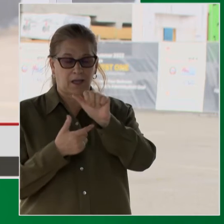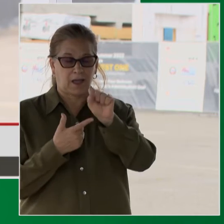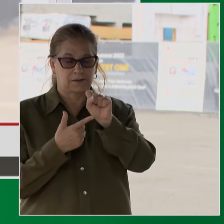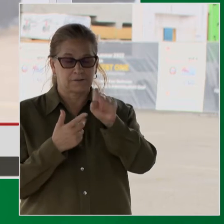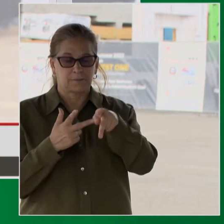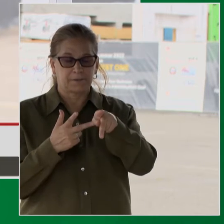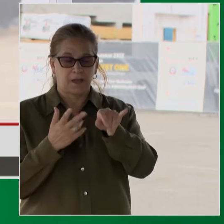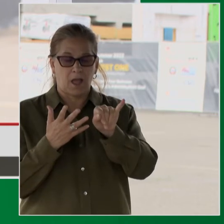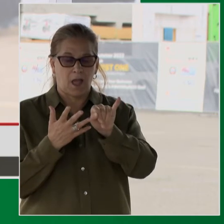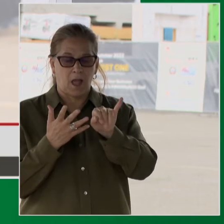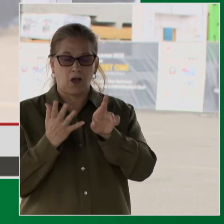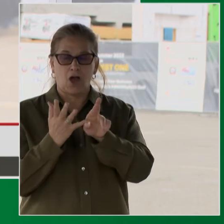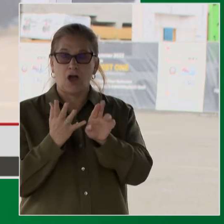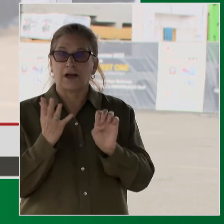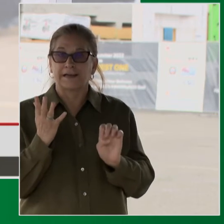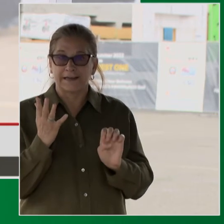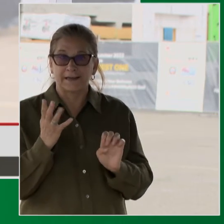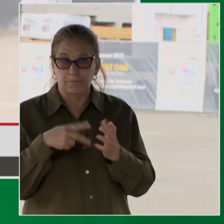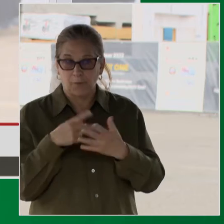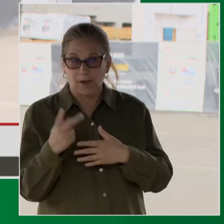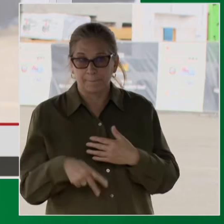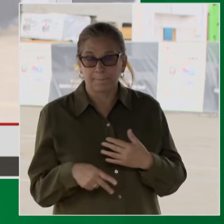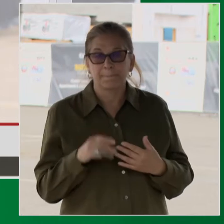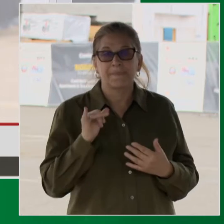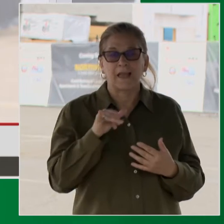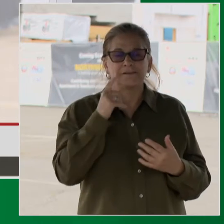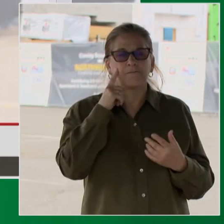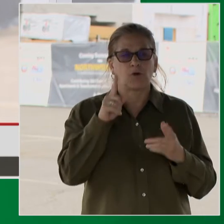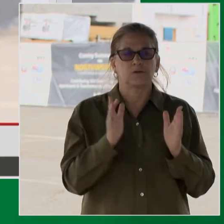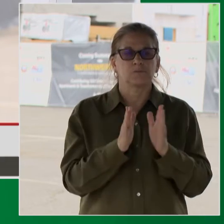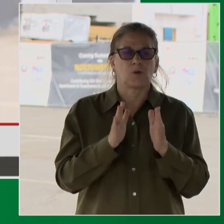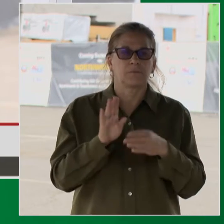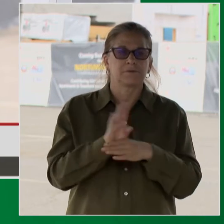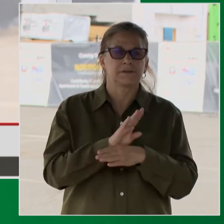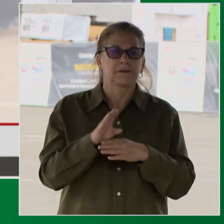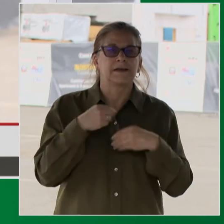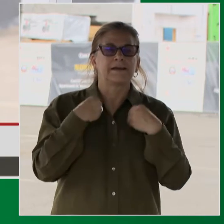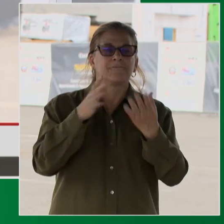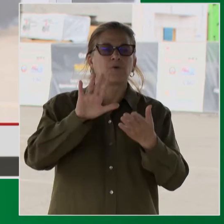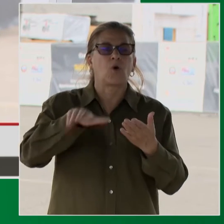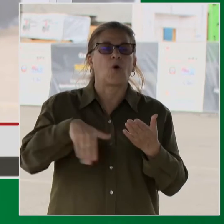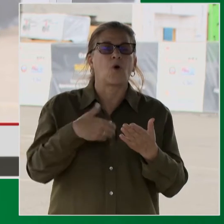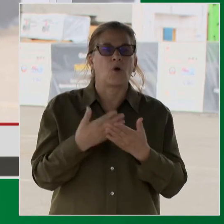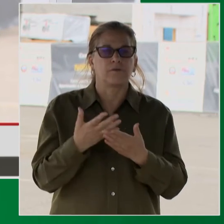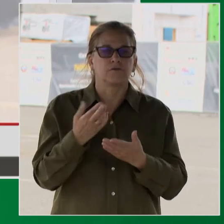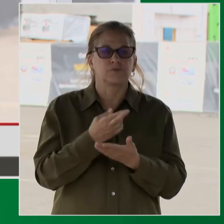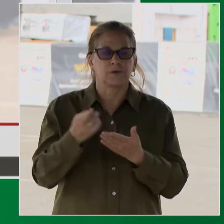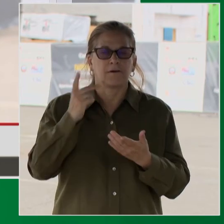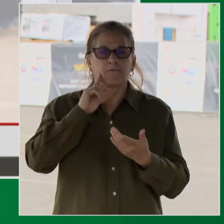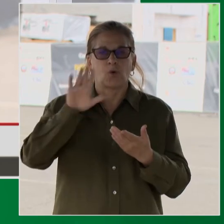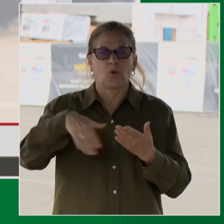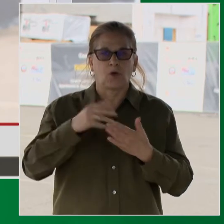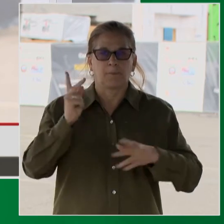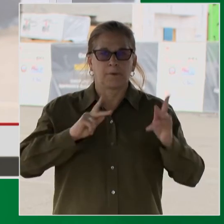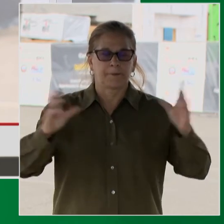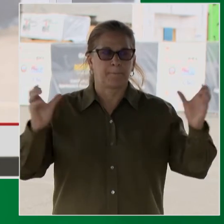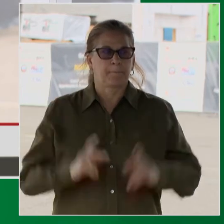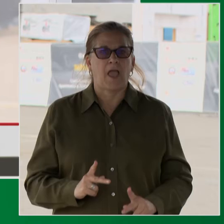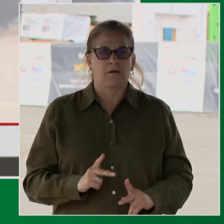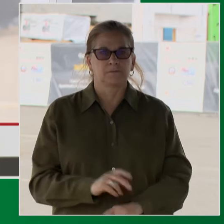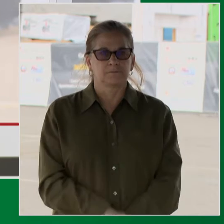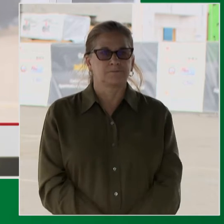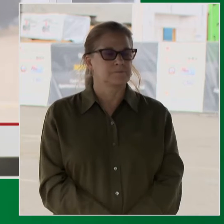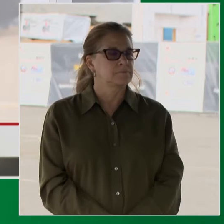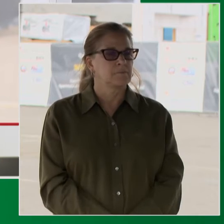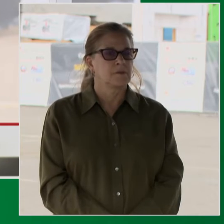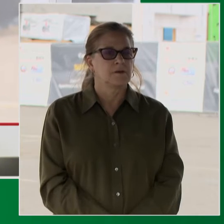be able to continue to provide that resource for our returning citizens. It's one of I'm not supposed to have favorites, so I